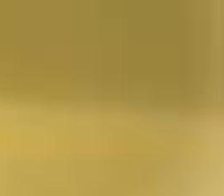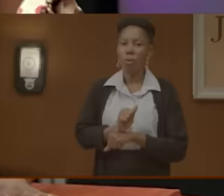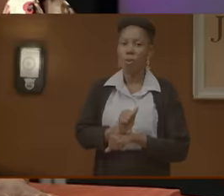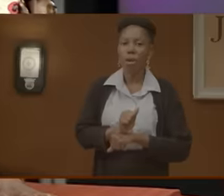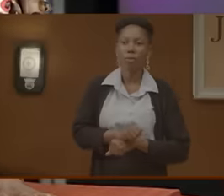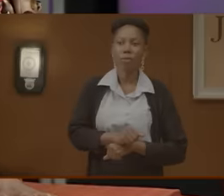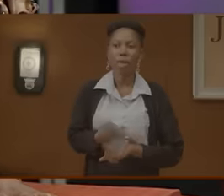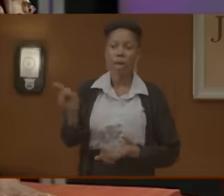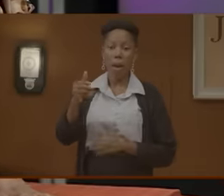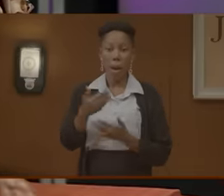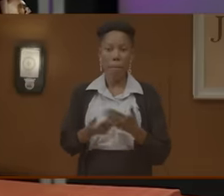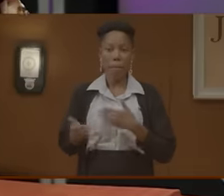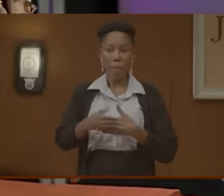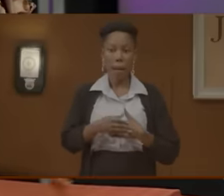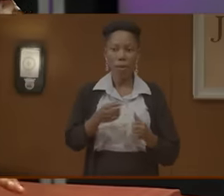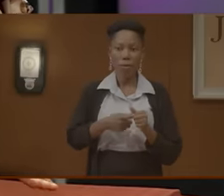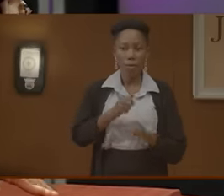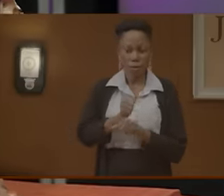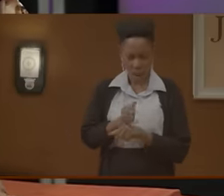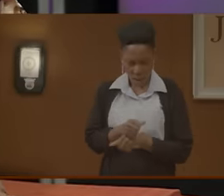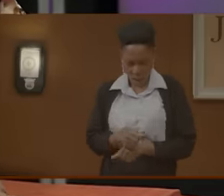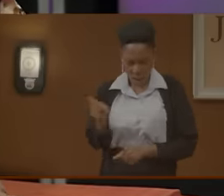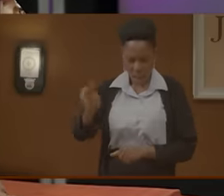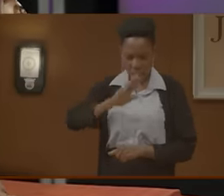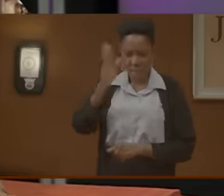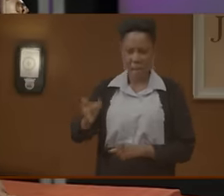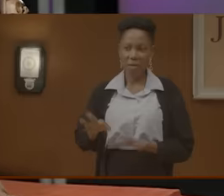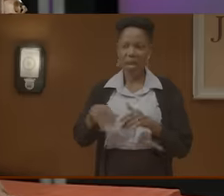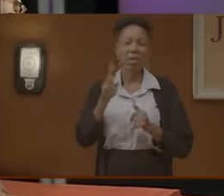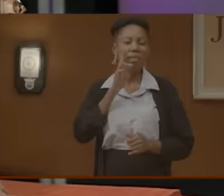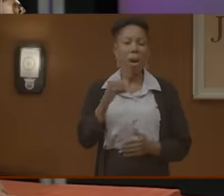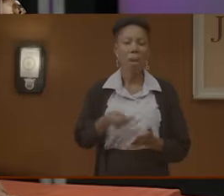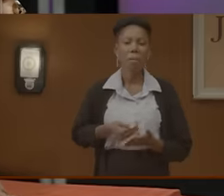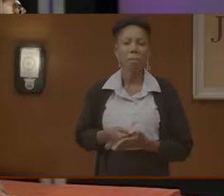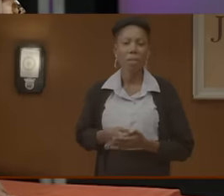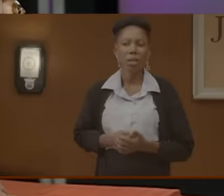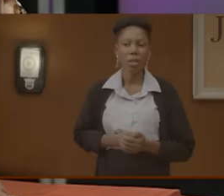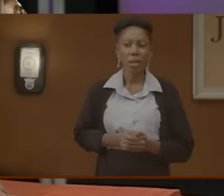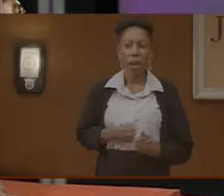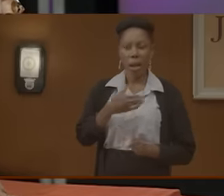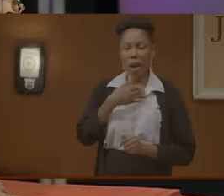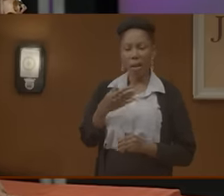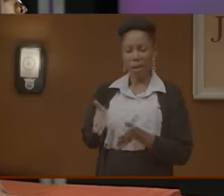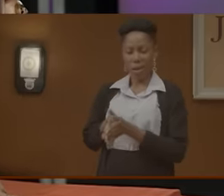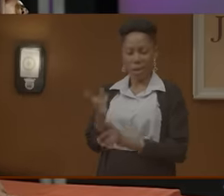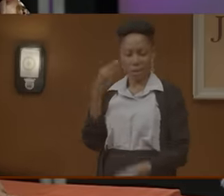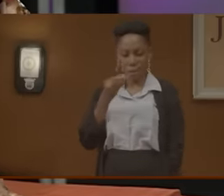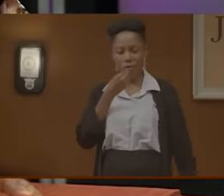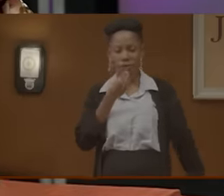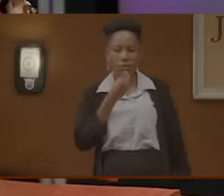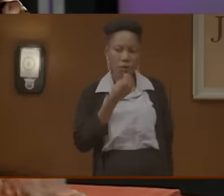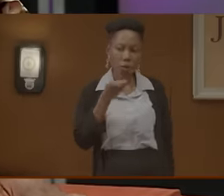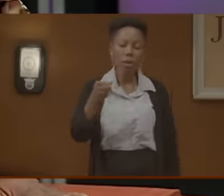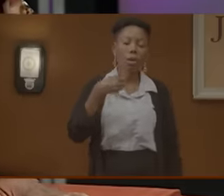Court. He came back from work. He does not drop anything for us. He came back from work. He asked me food. And I told him I